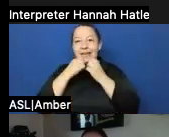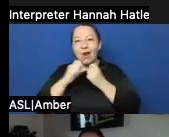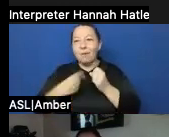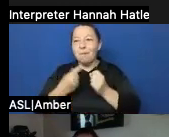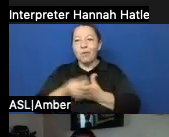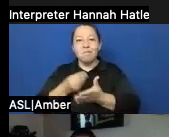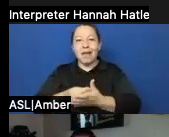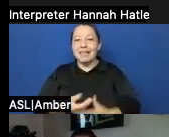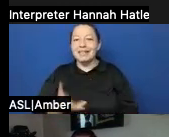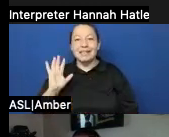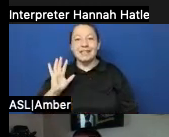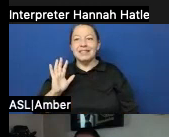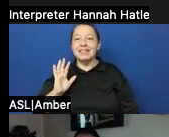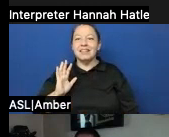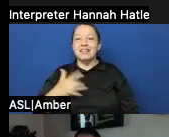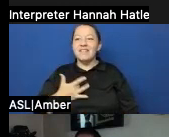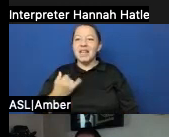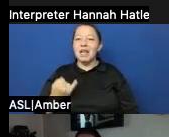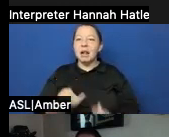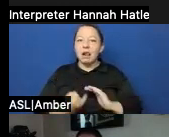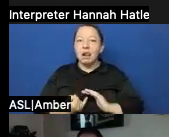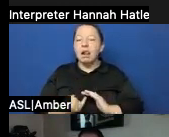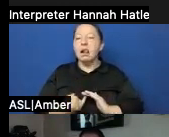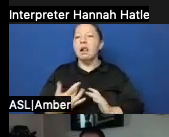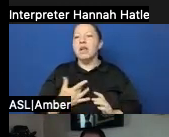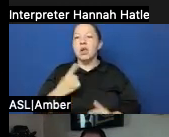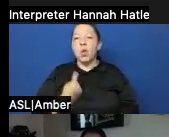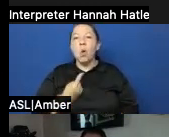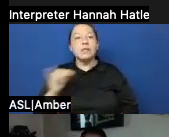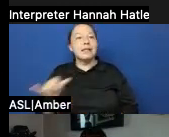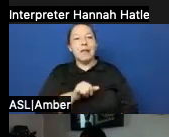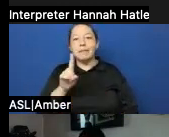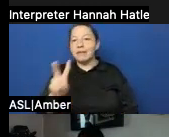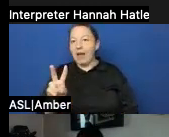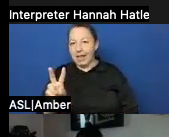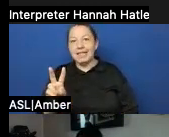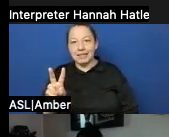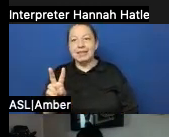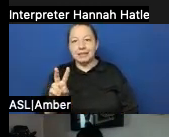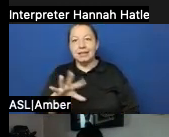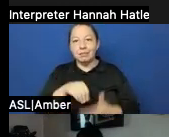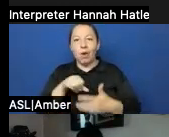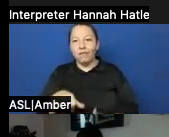The isolation that comes with that, just like domestic violence, part of that is grooming.